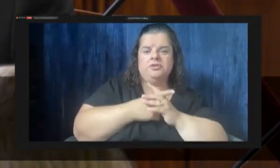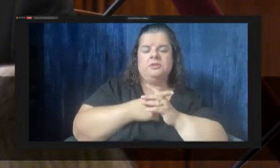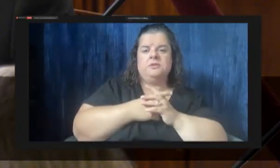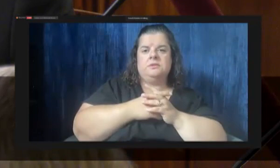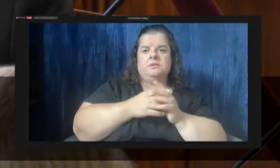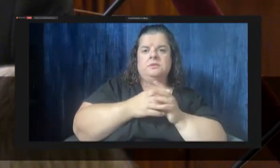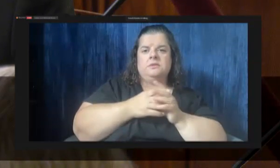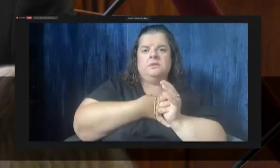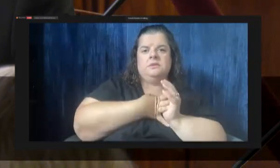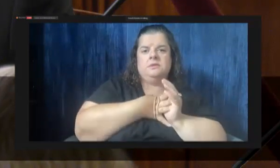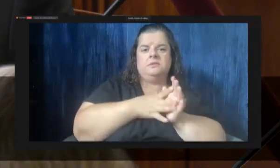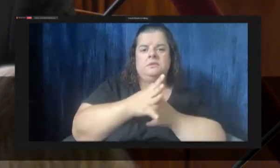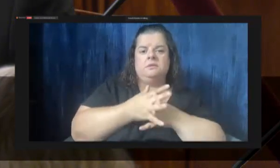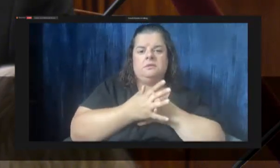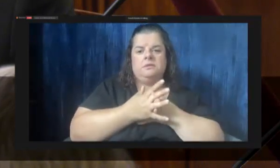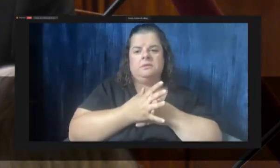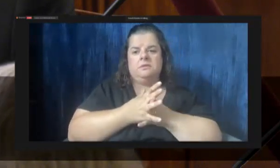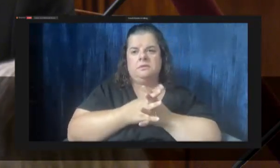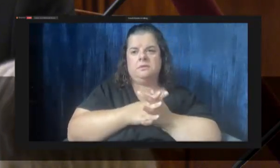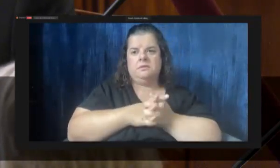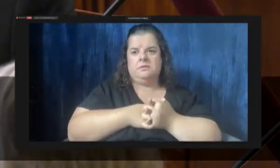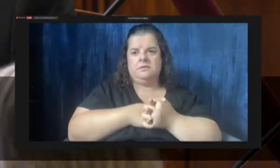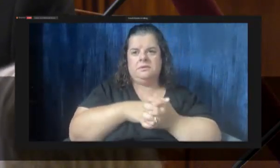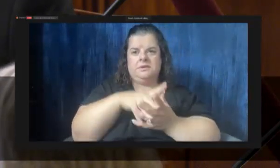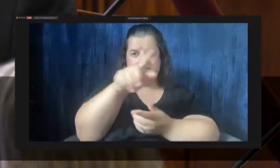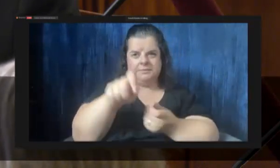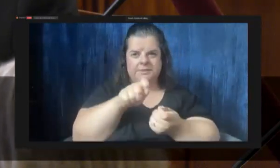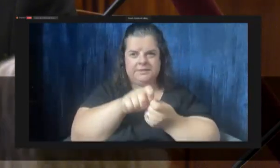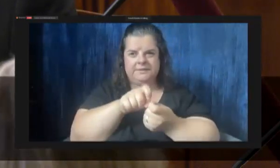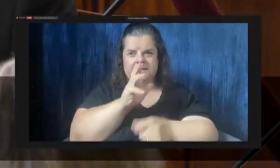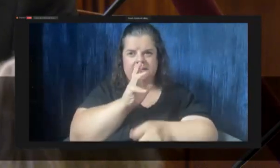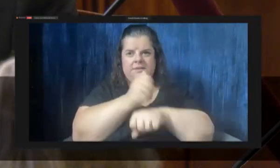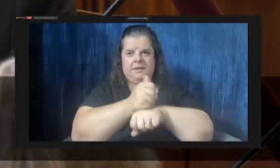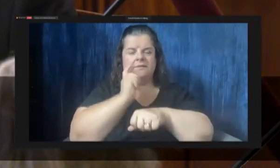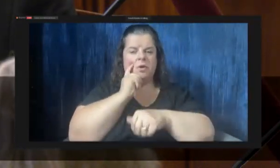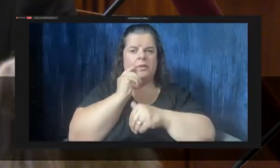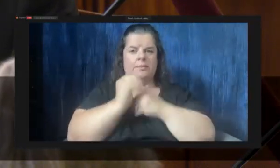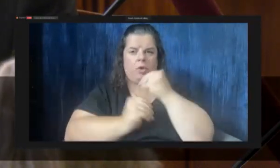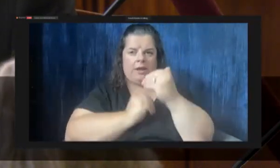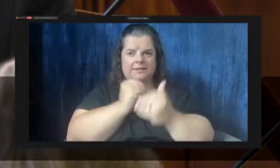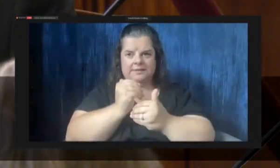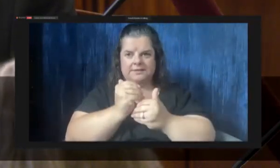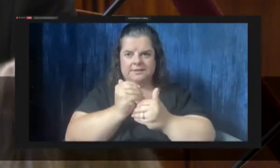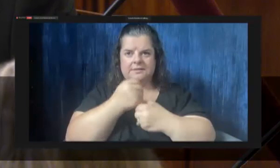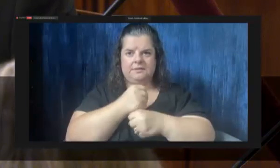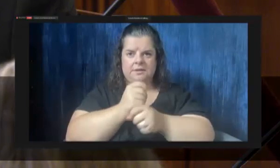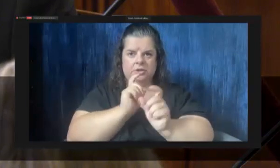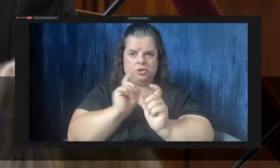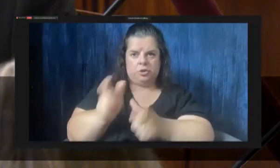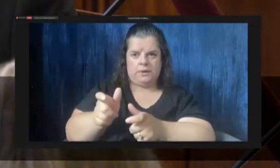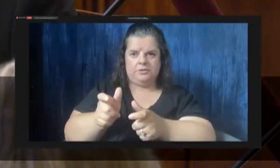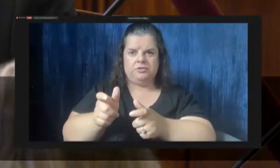that is specifically designed for the processing and donation of